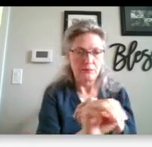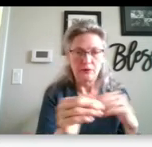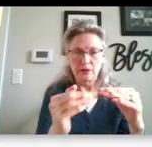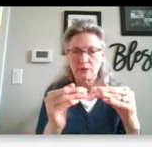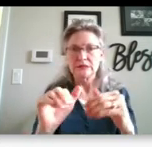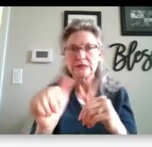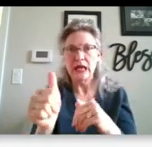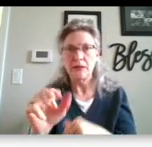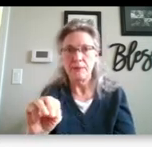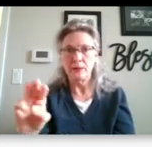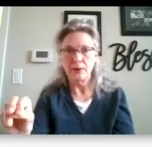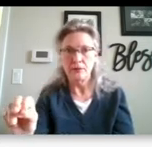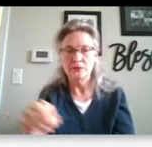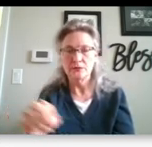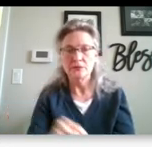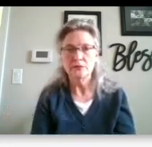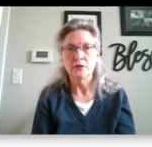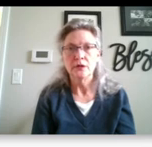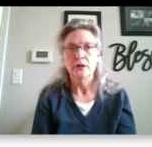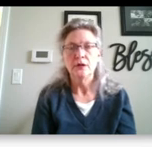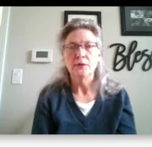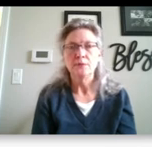there are 10